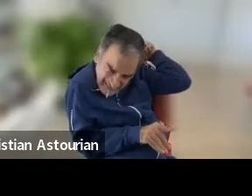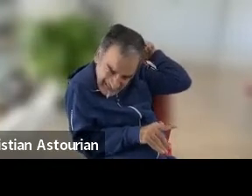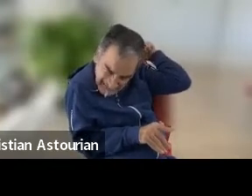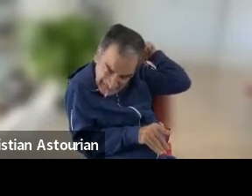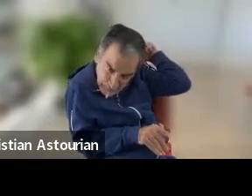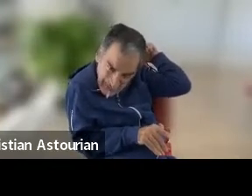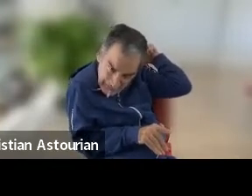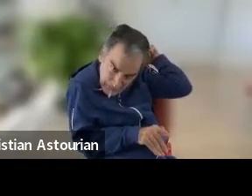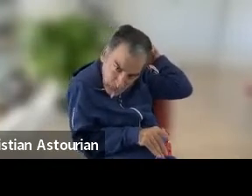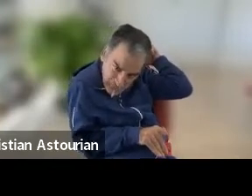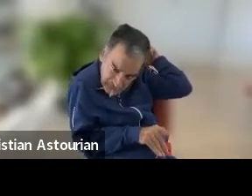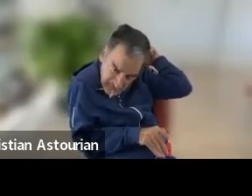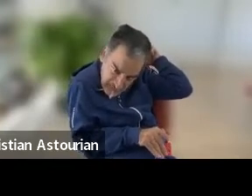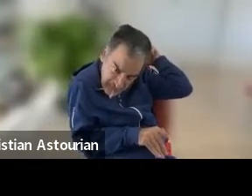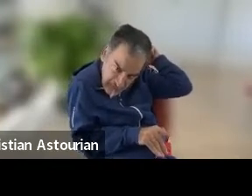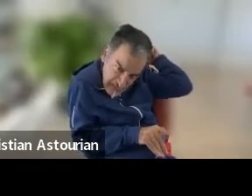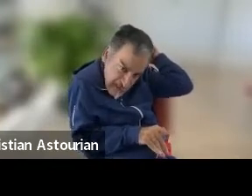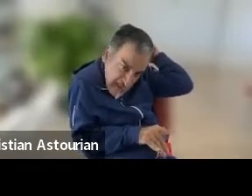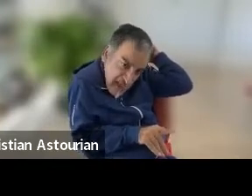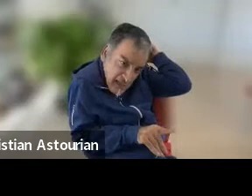can create situations